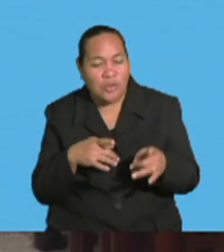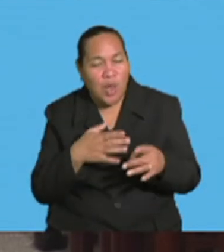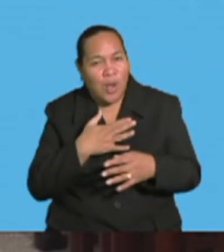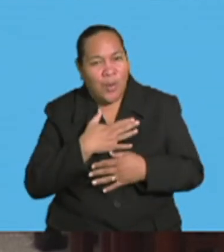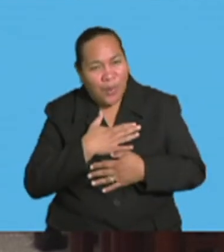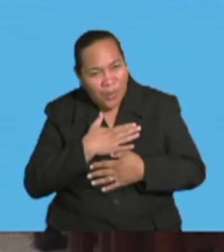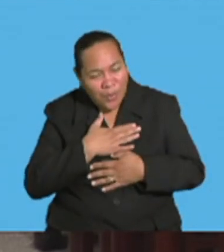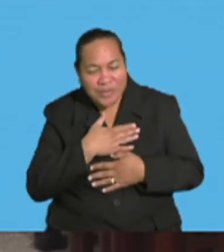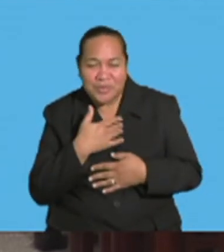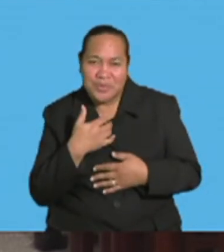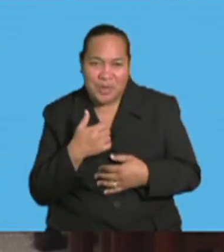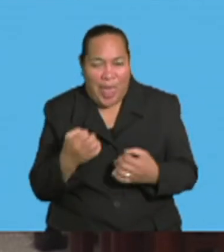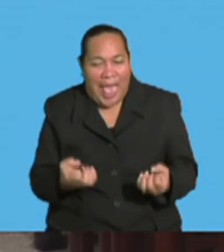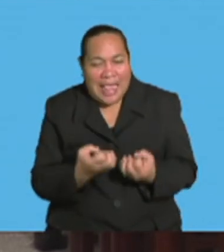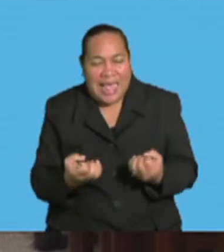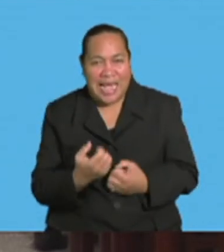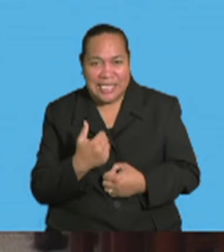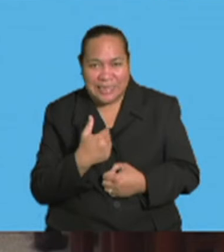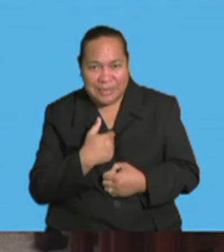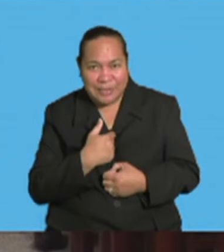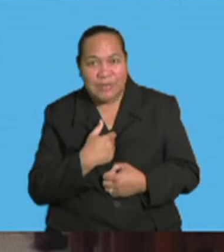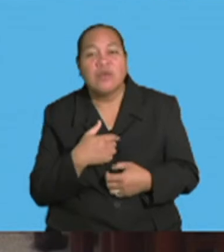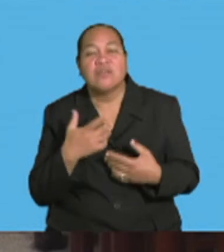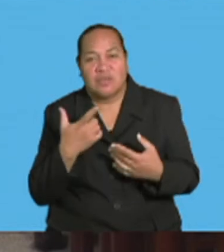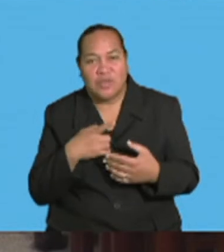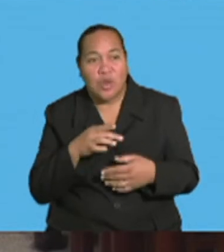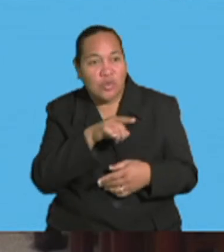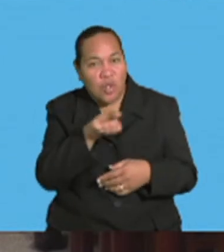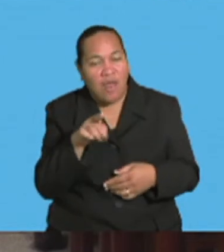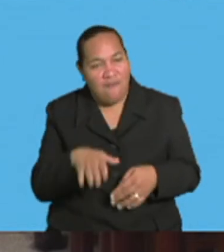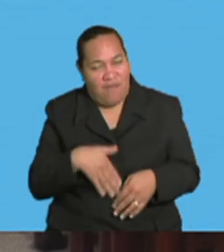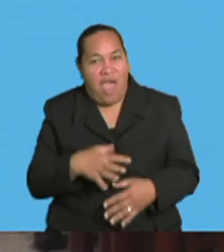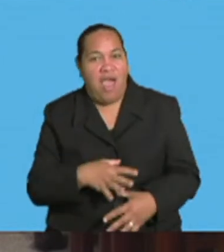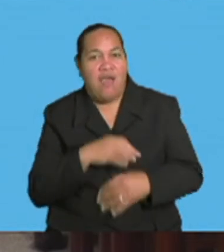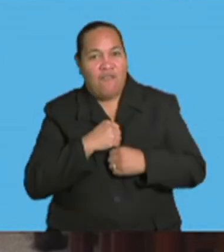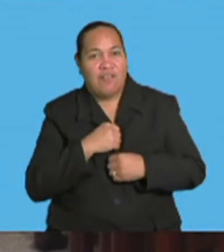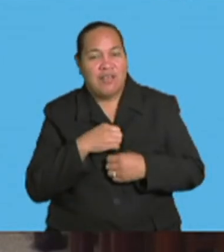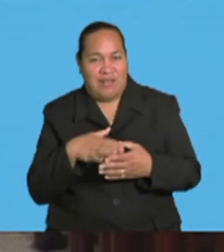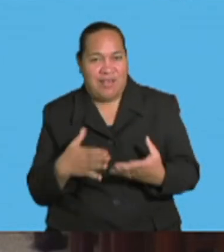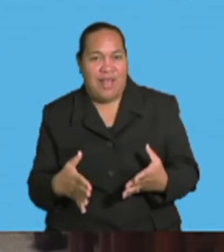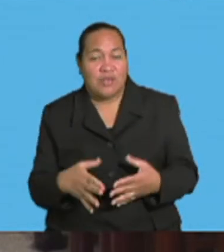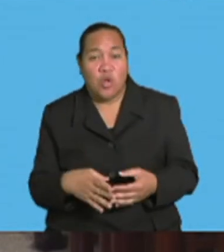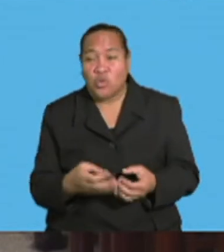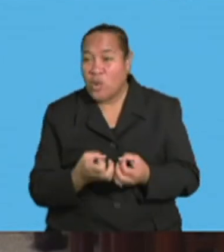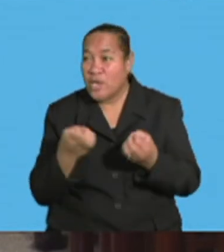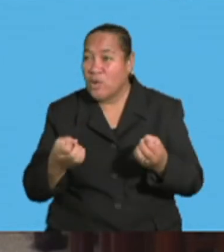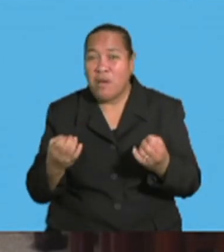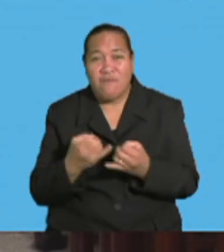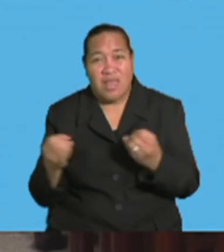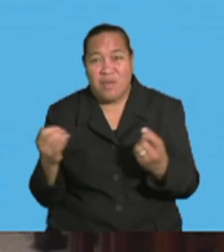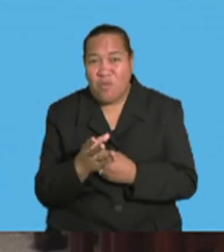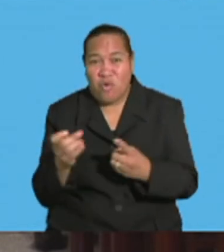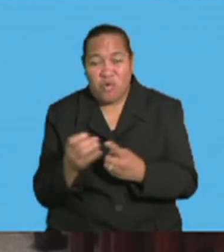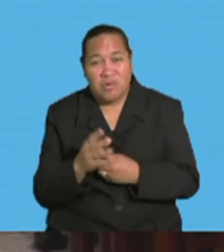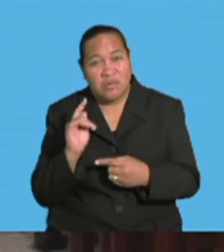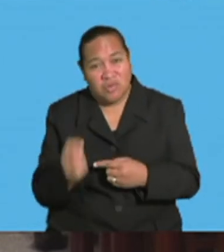is very, very encouraging, and of course raises the morale in the Fiji Police Force. The equipment is very, very critical as well,